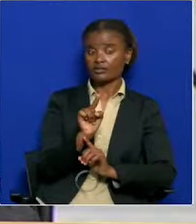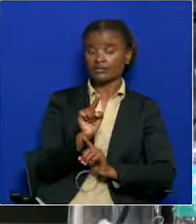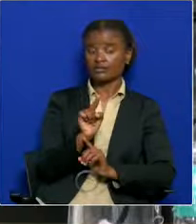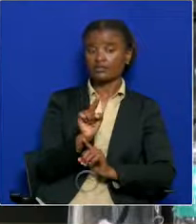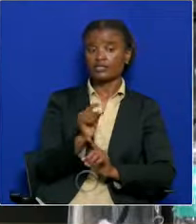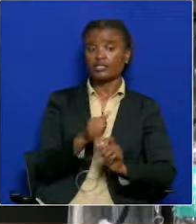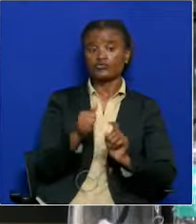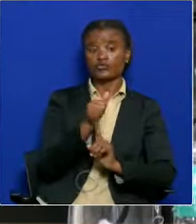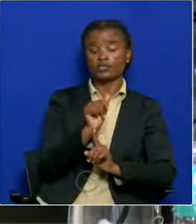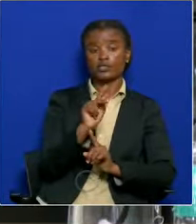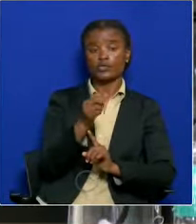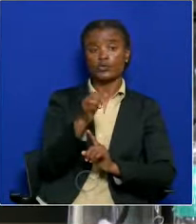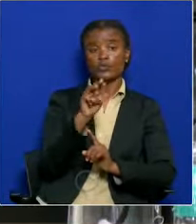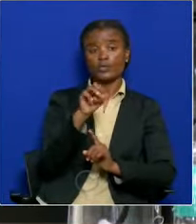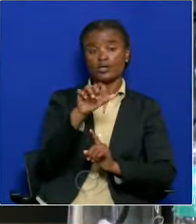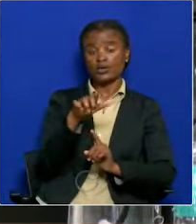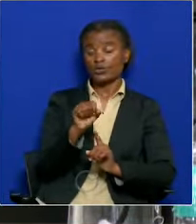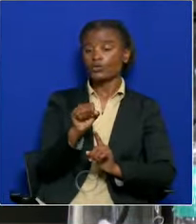to the PKTT,